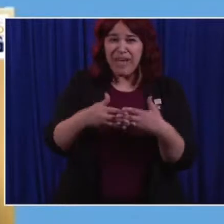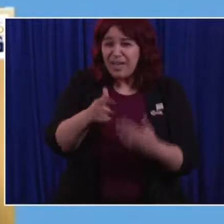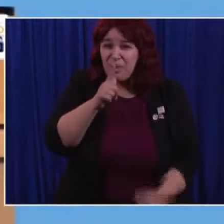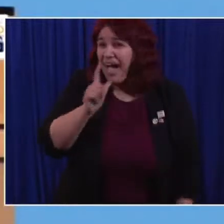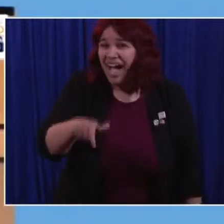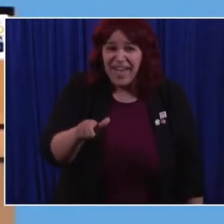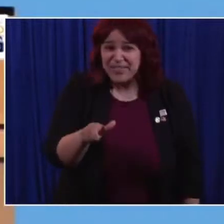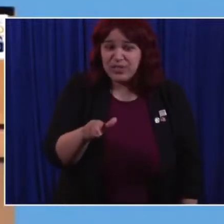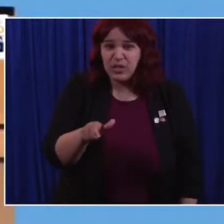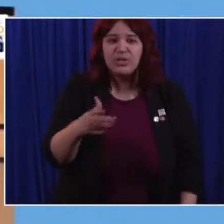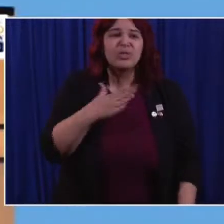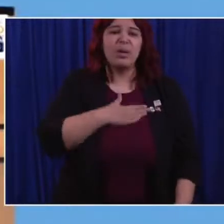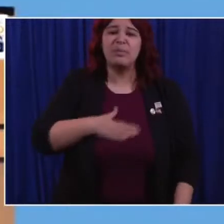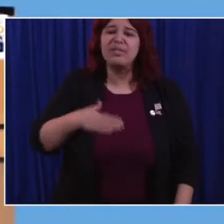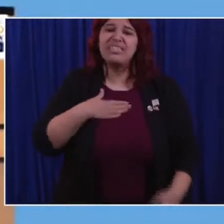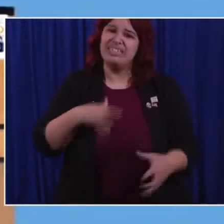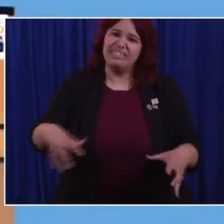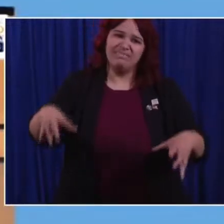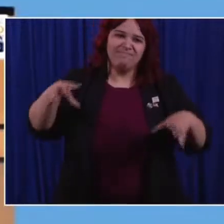yourself. Visit